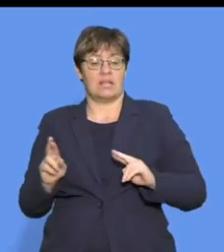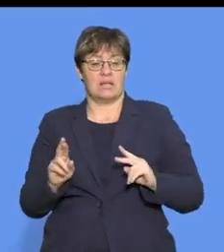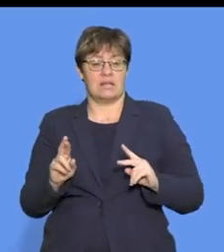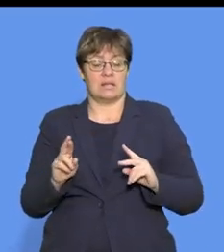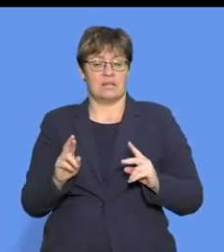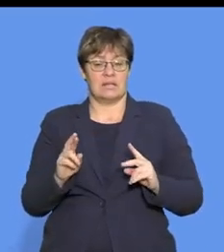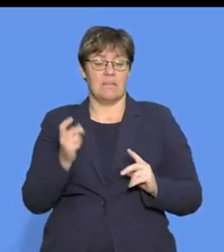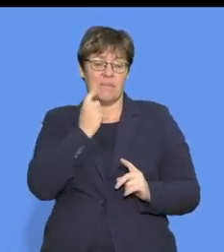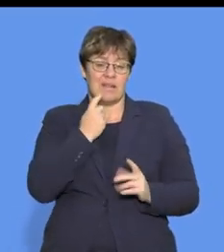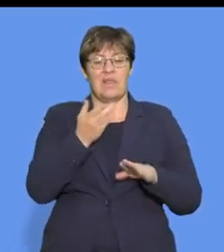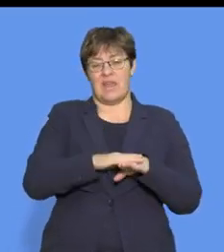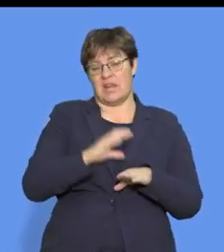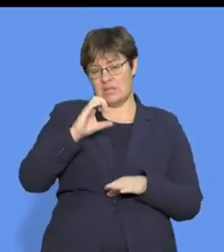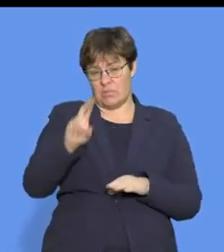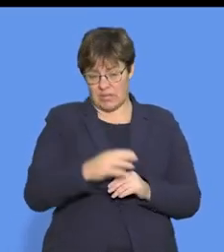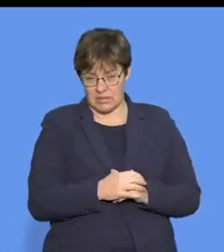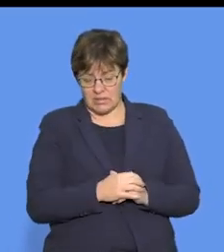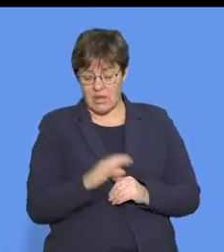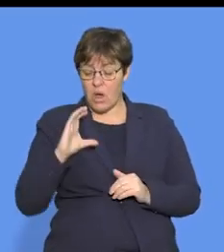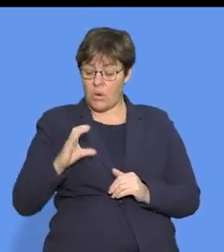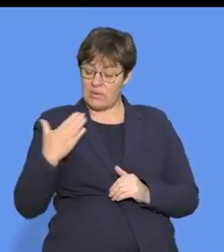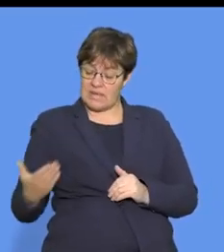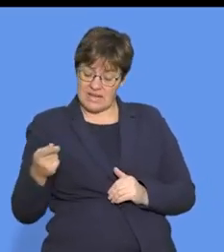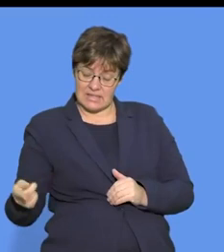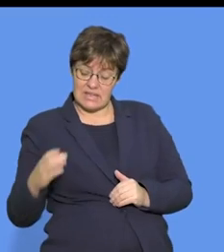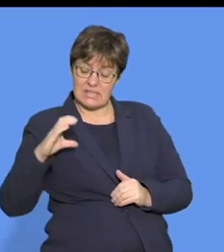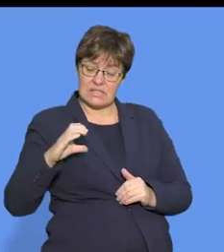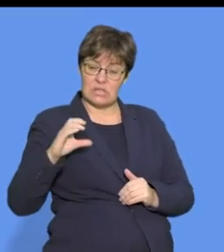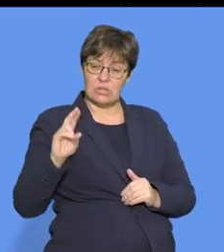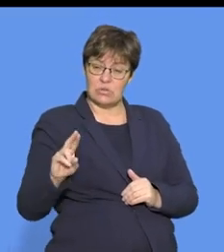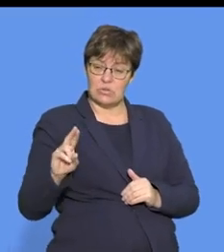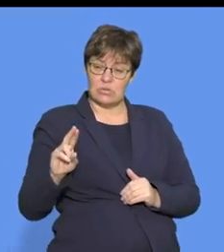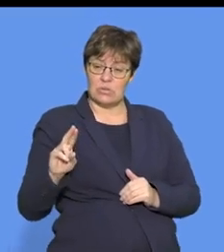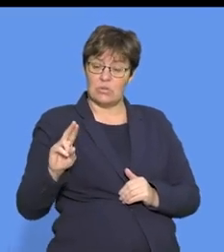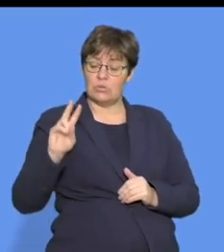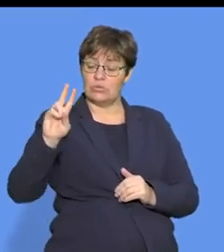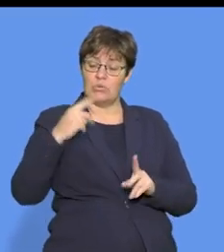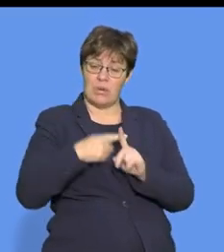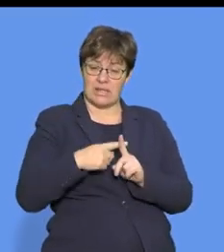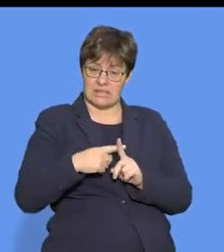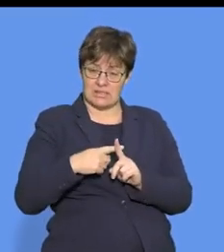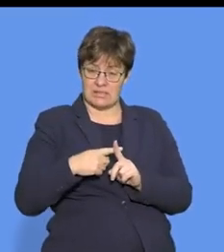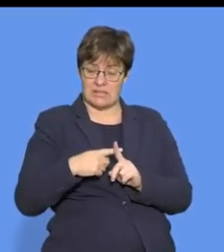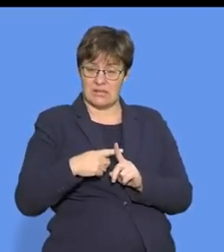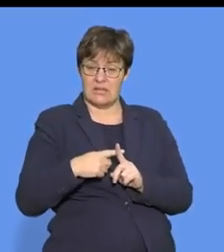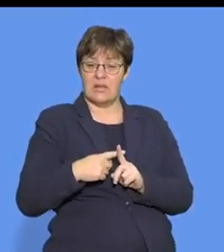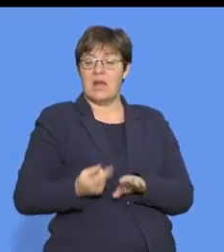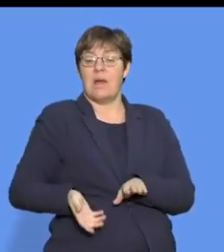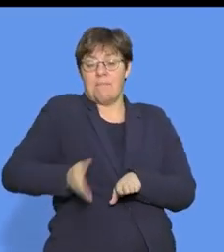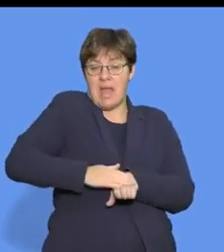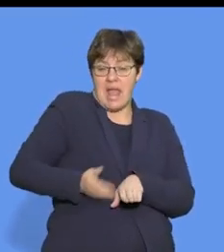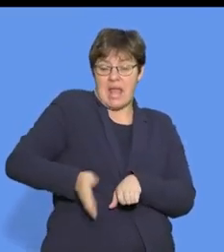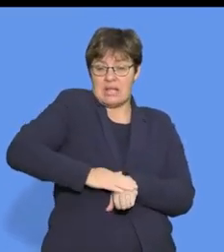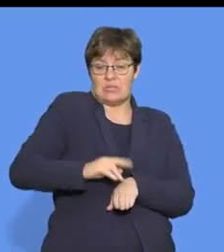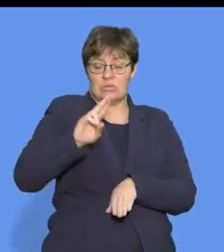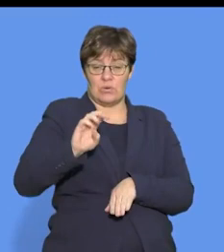reactive metal than copper. On the copper side, copper 2 plus ions in solution